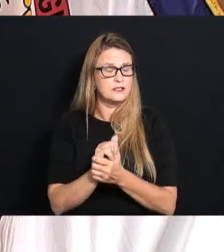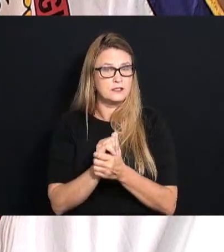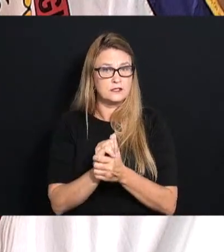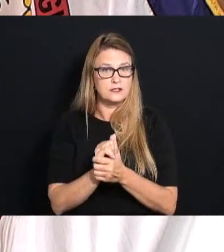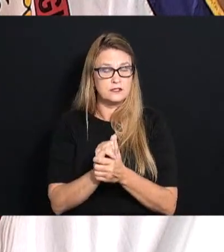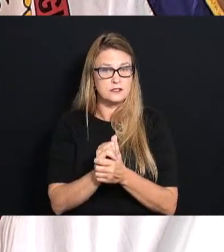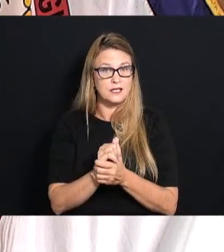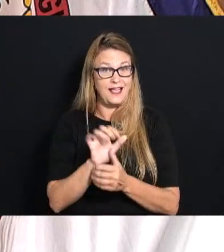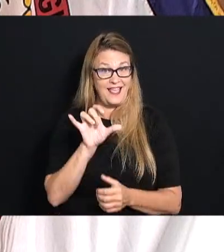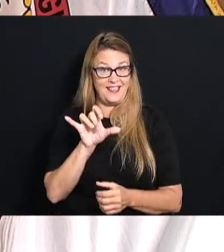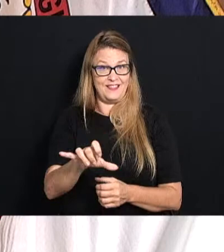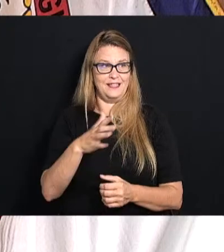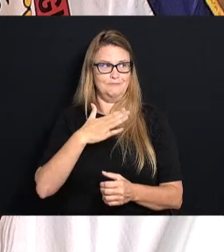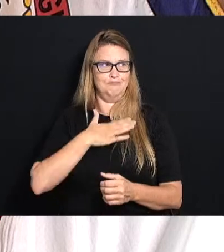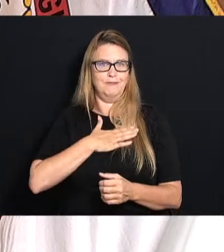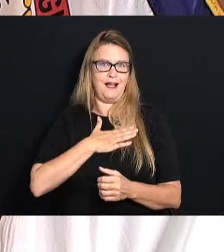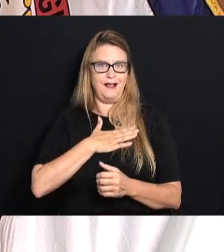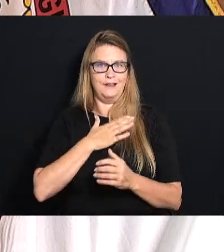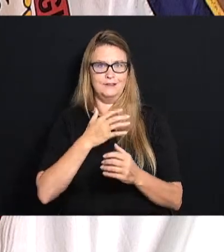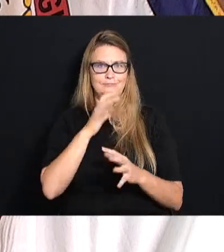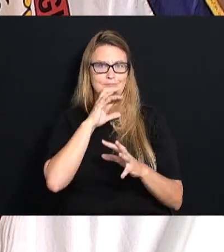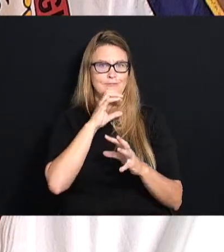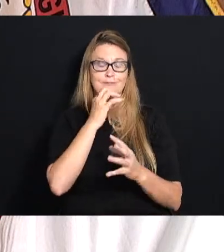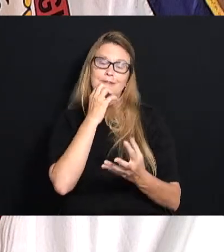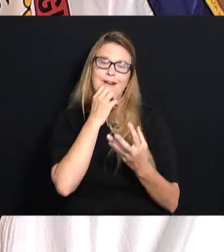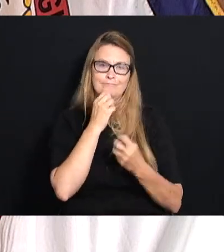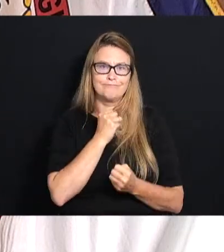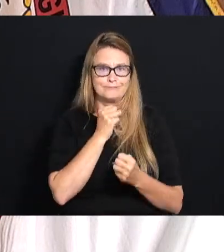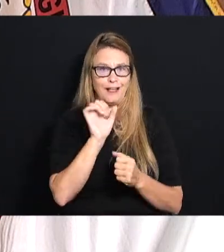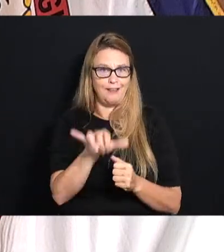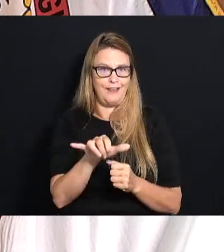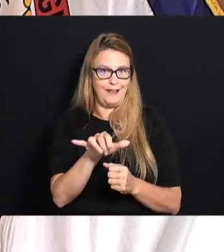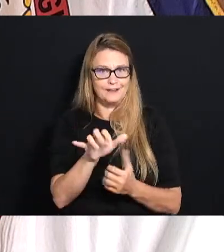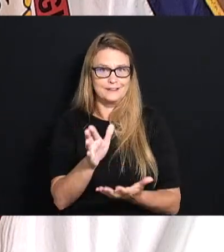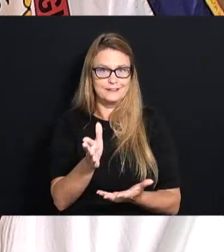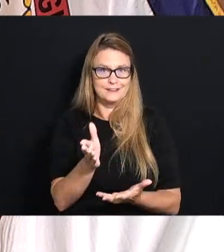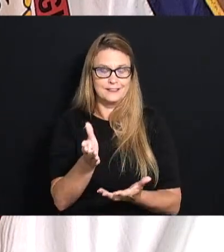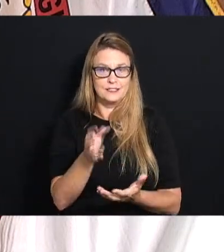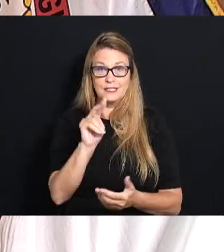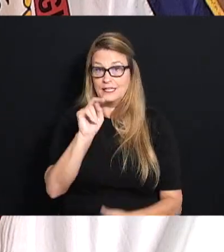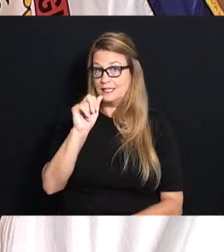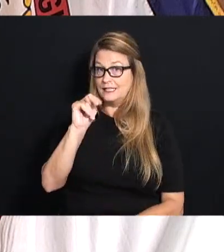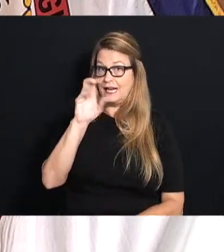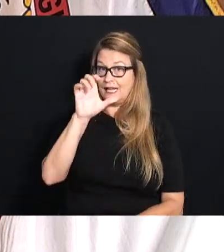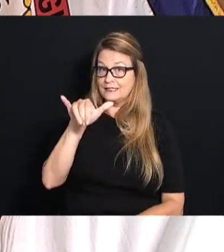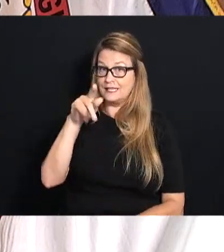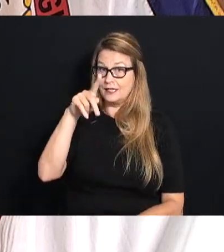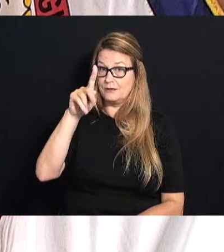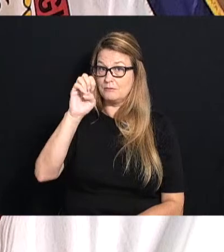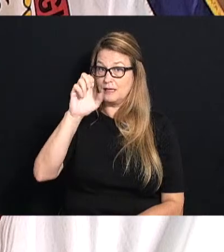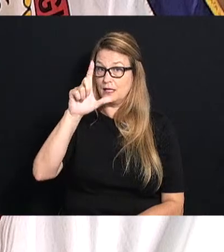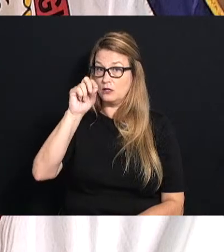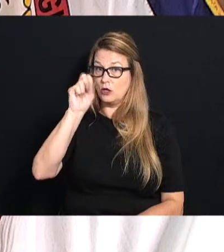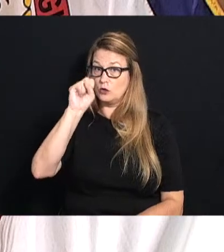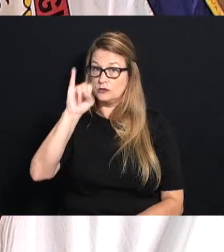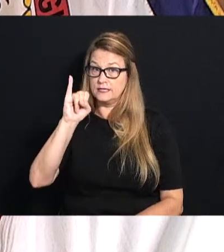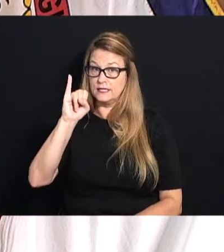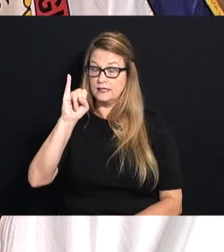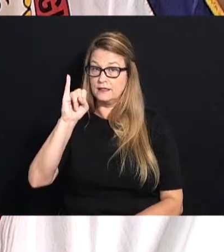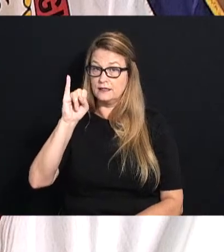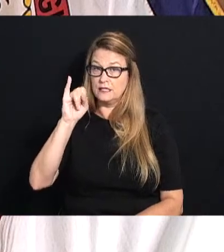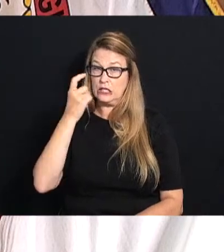is right in my wheelhouse. Now, Nancy Pelosi supposedly just